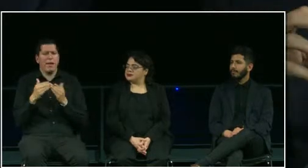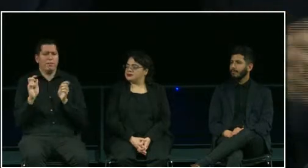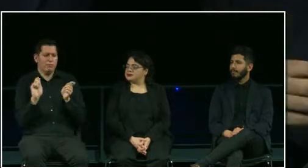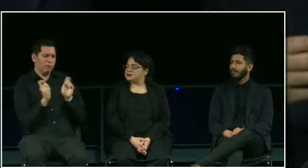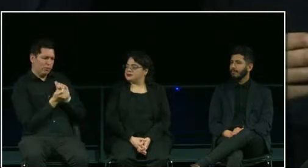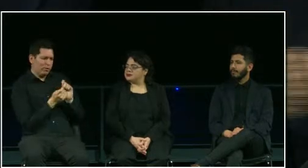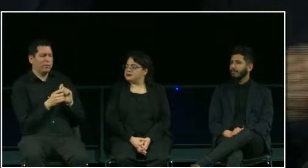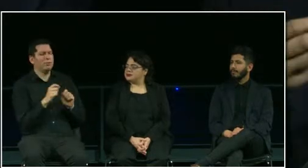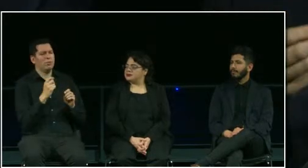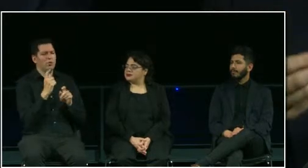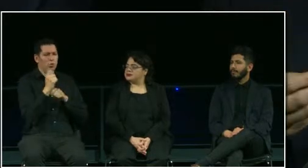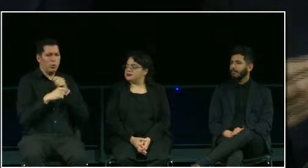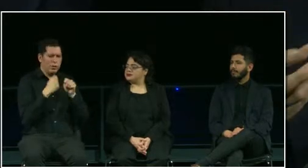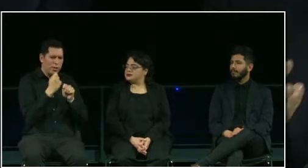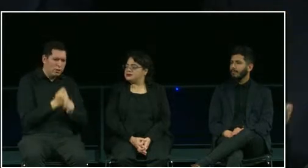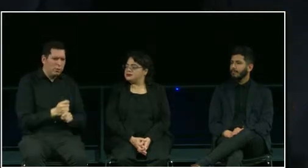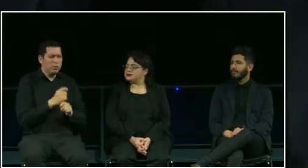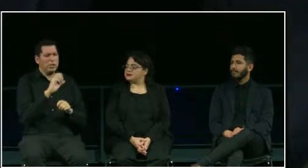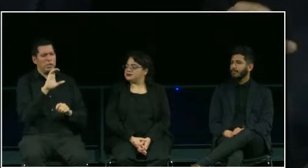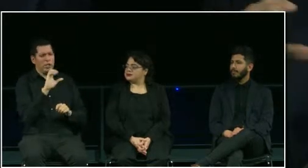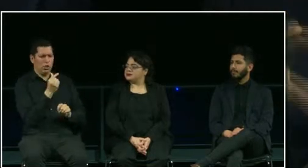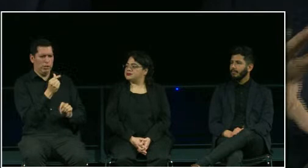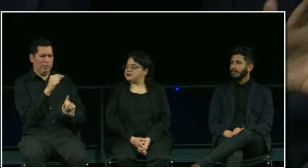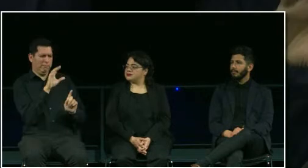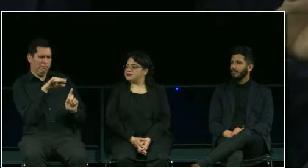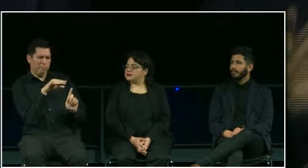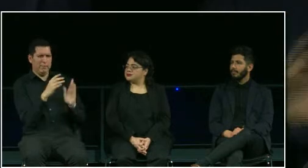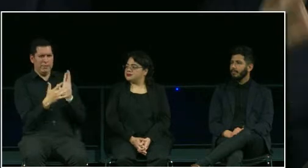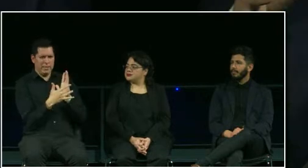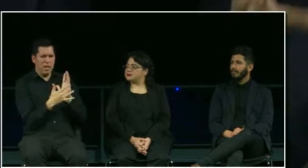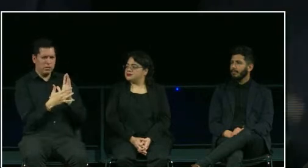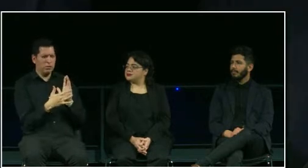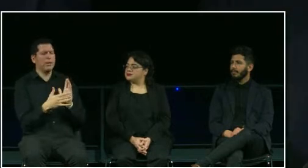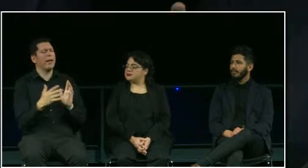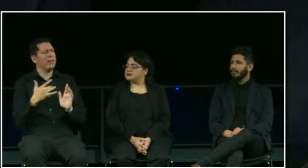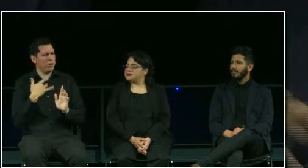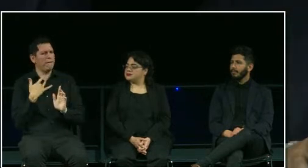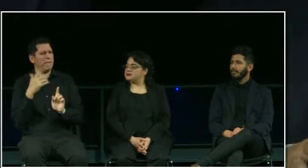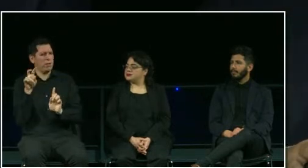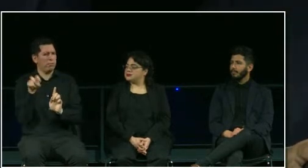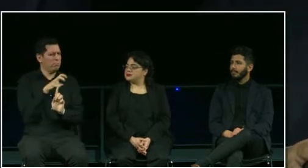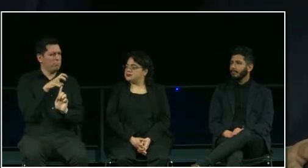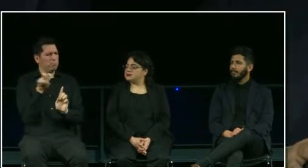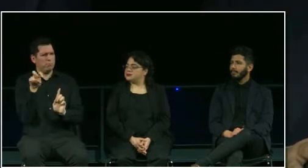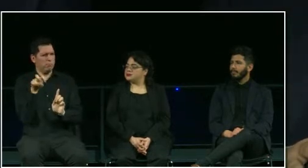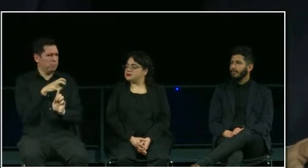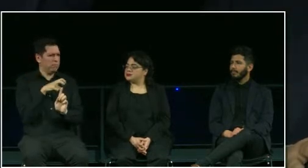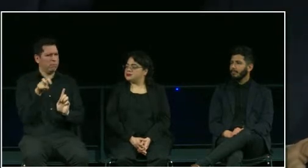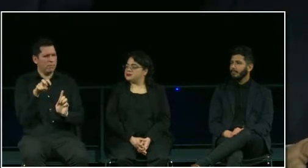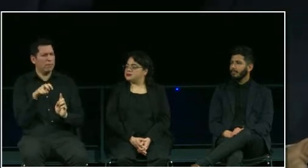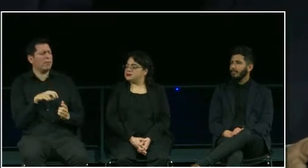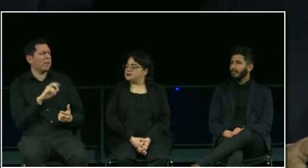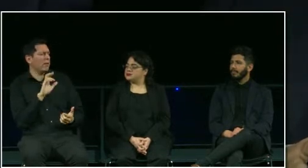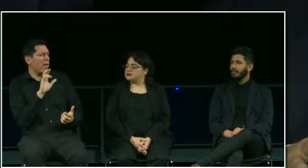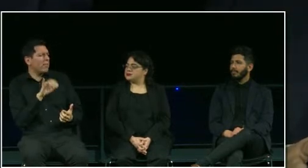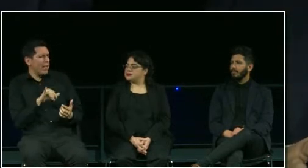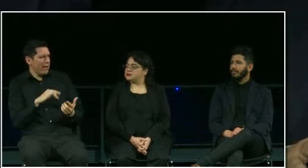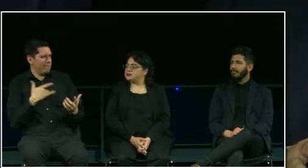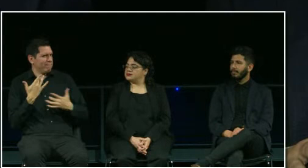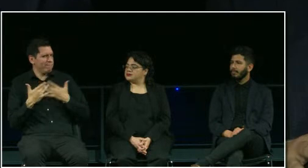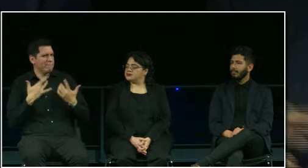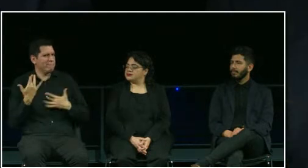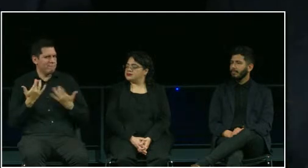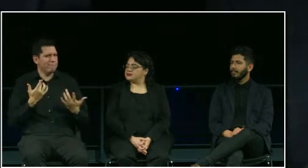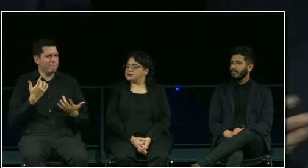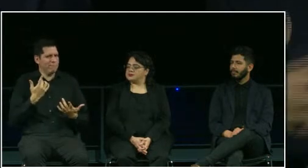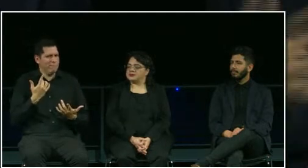CG, like everything on ones, and you can feel when it switches up. And I think that's what just excites me